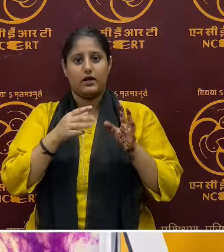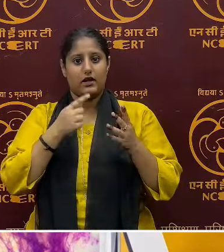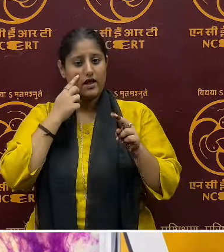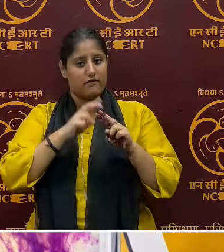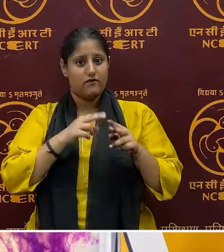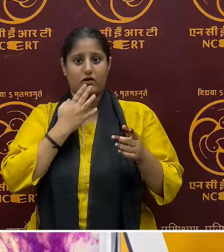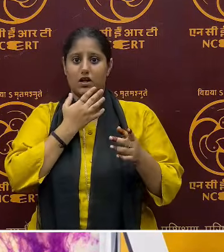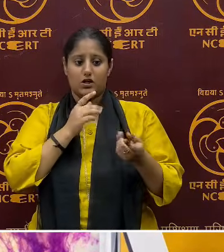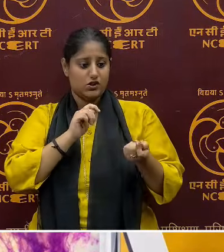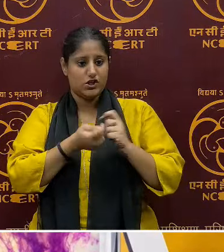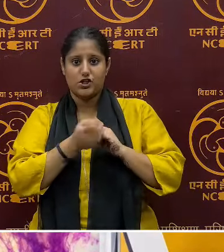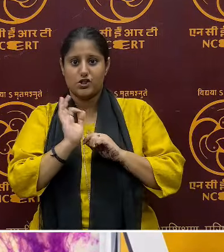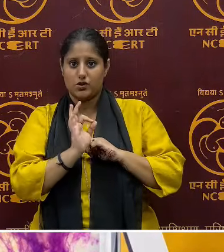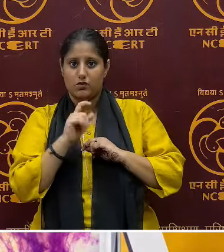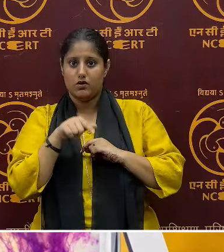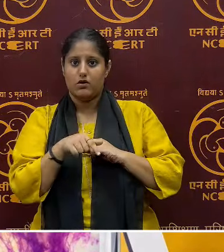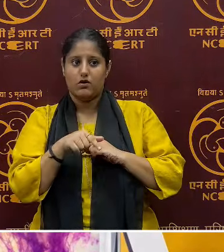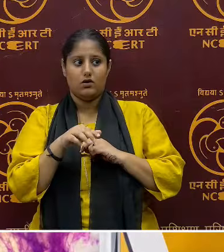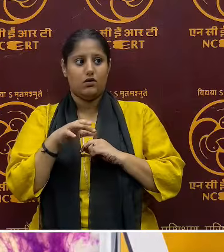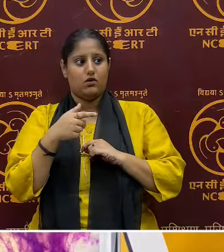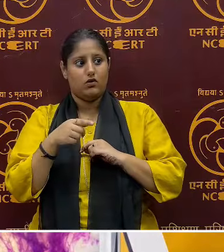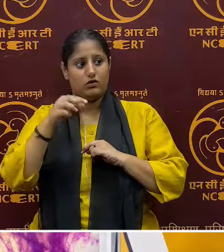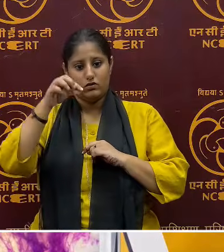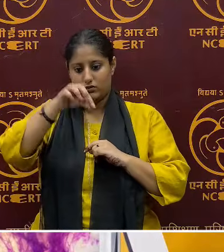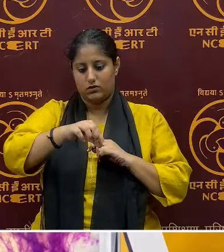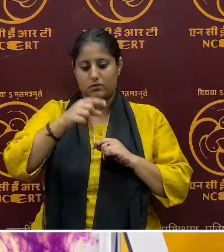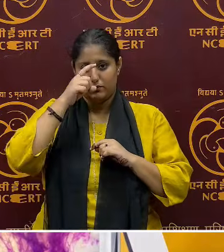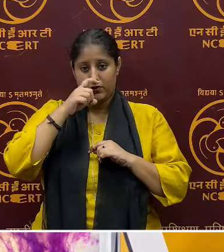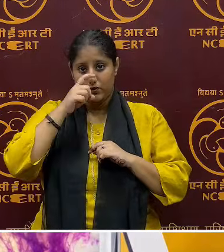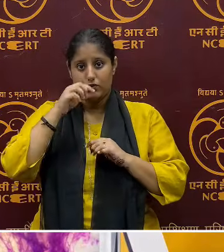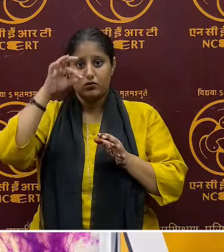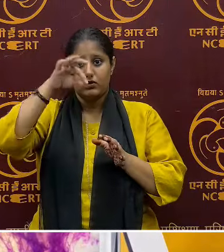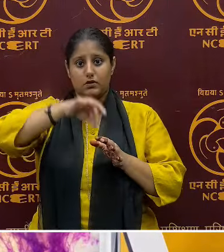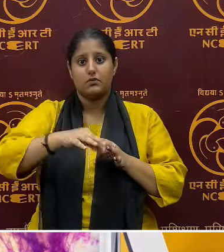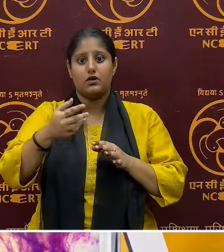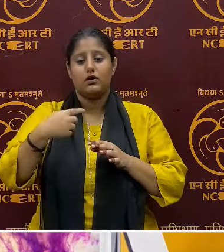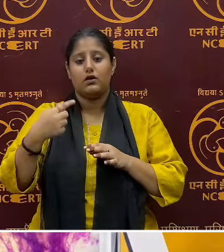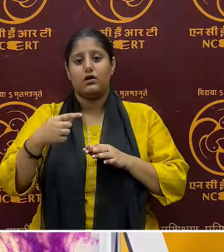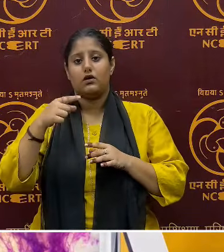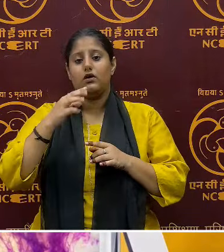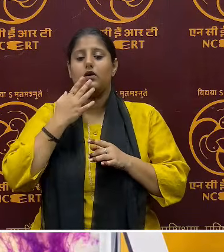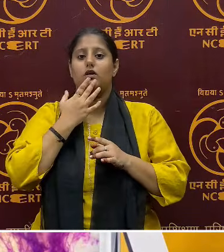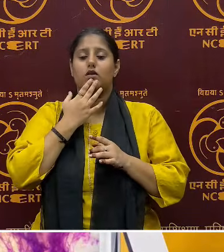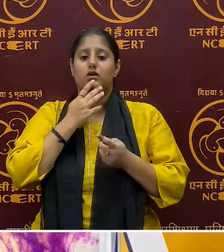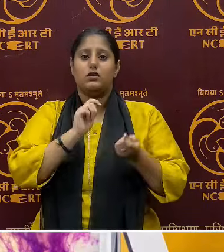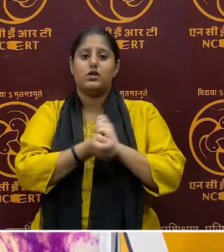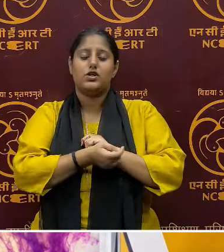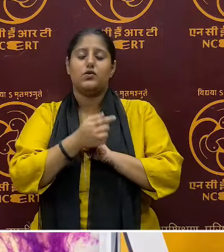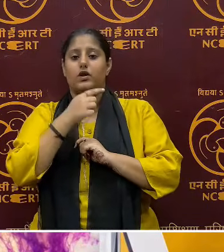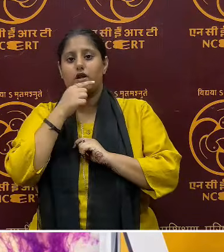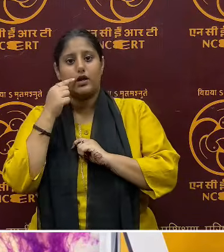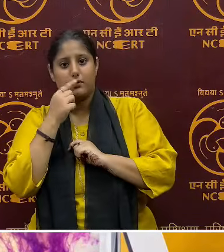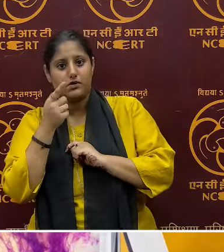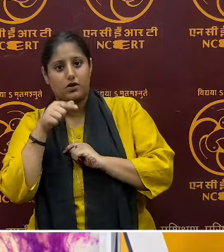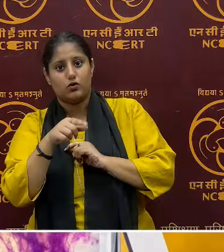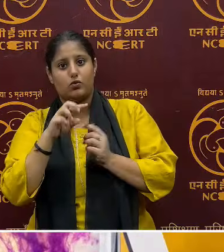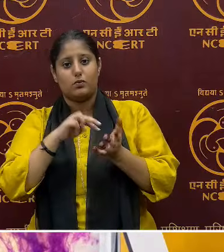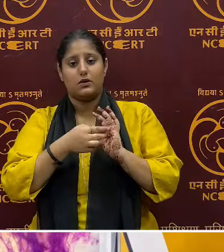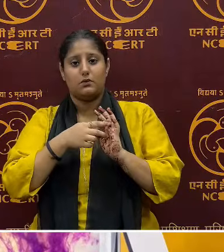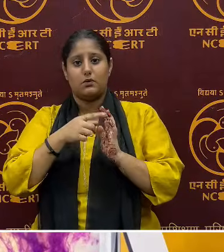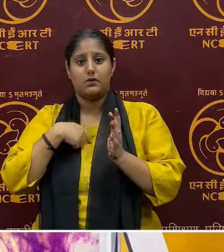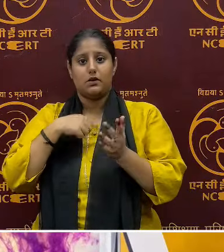change, whereas on dipping the blue litmus paper it will change to red. So it confirms that